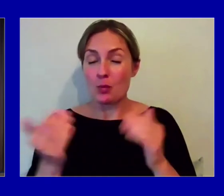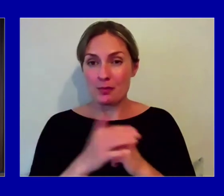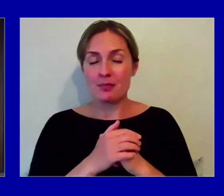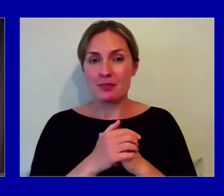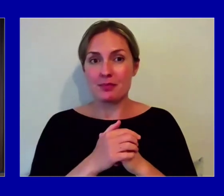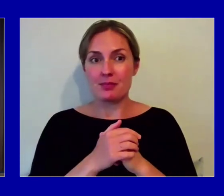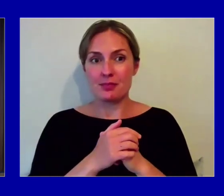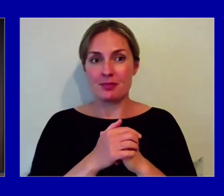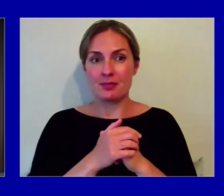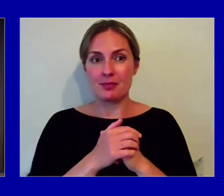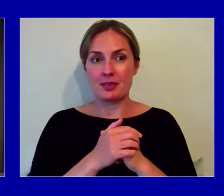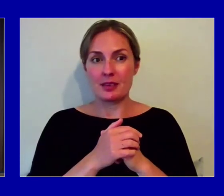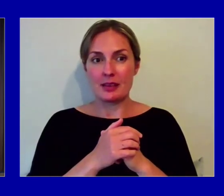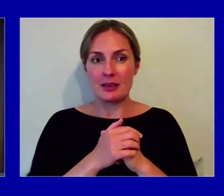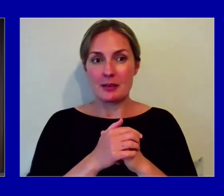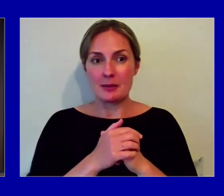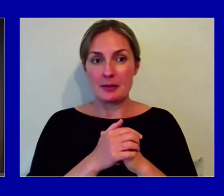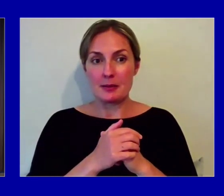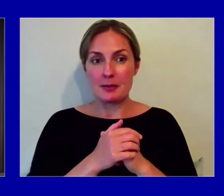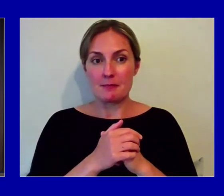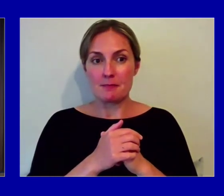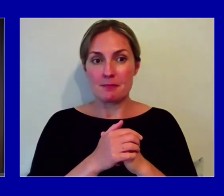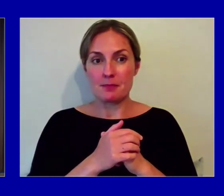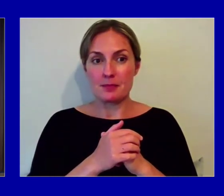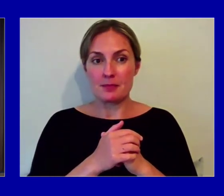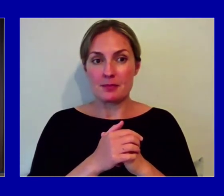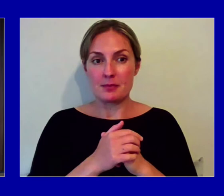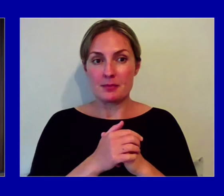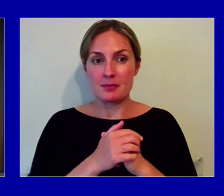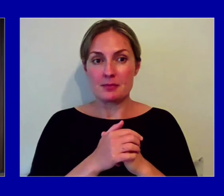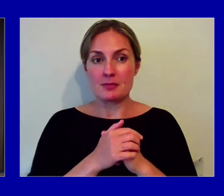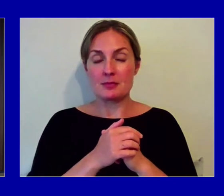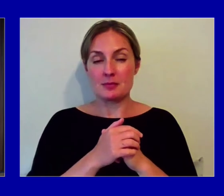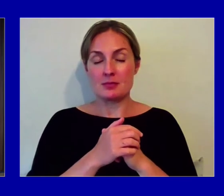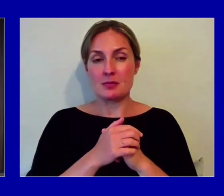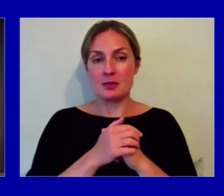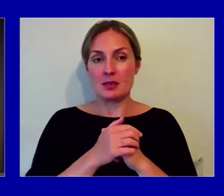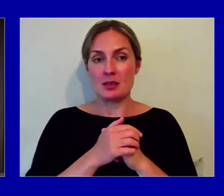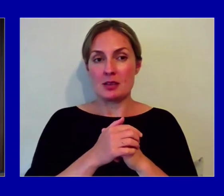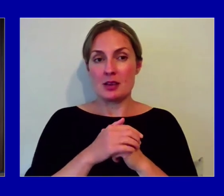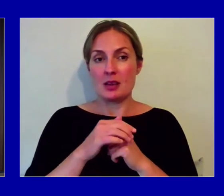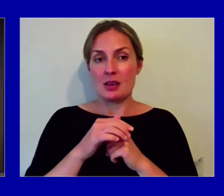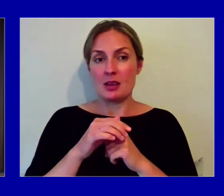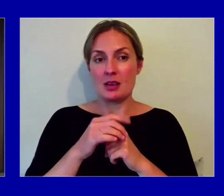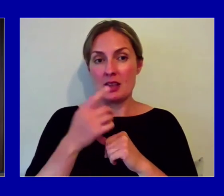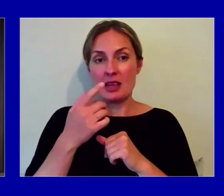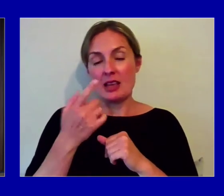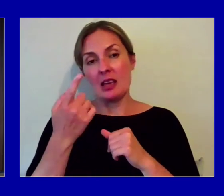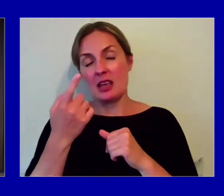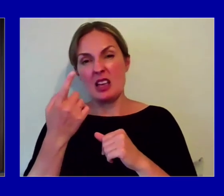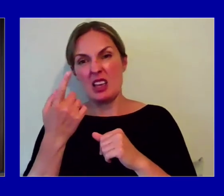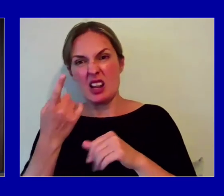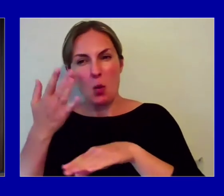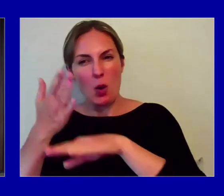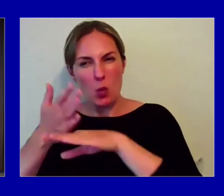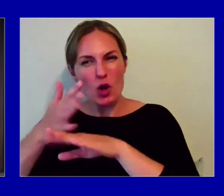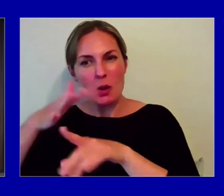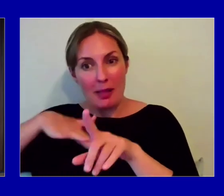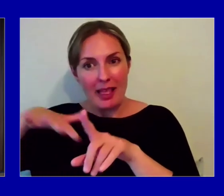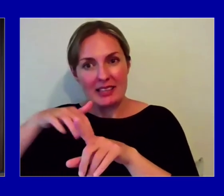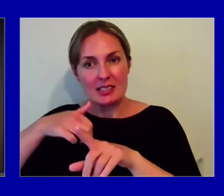DELWP, they're wanting to name their meeting rooms in language, which, um, you know, you can take that two ways if you, if you choose, but